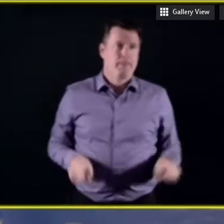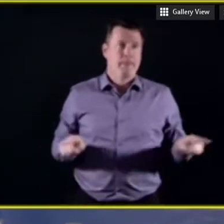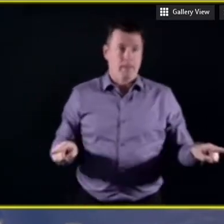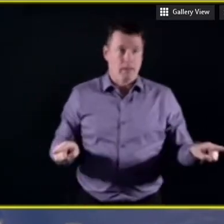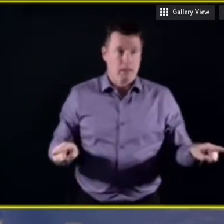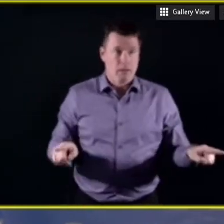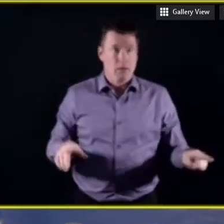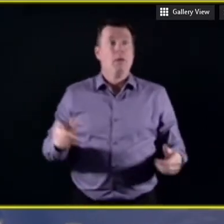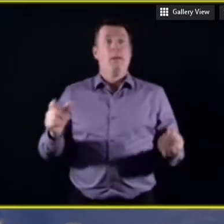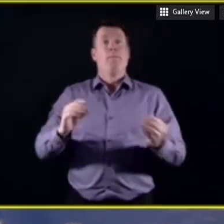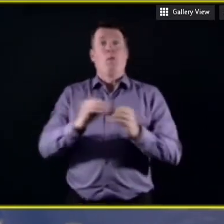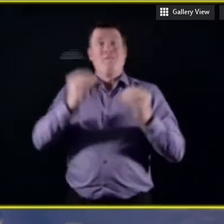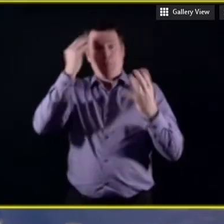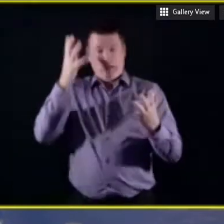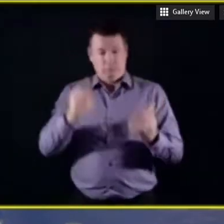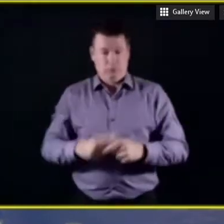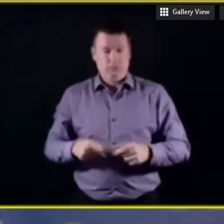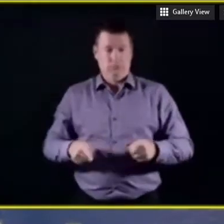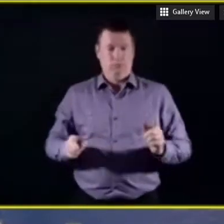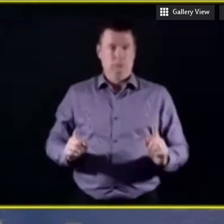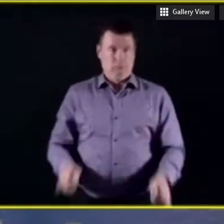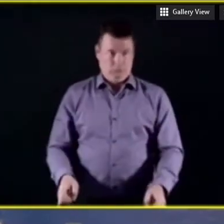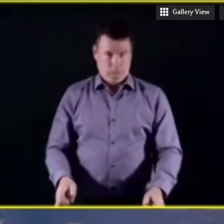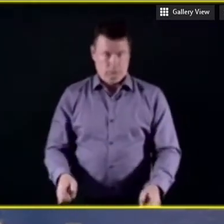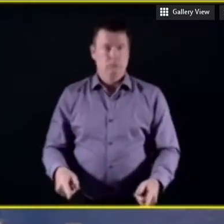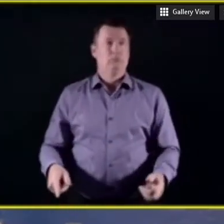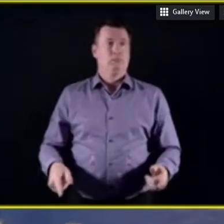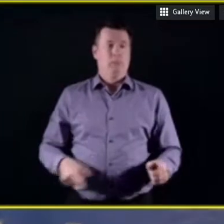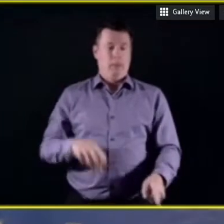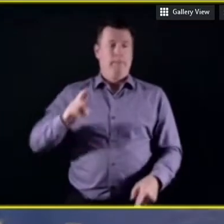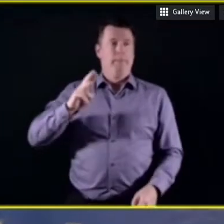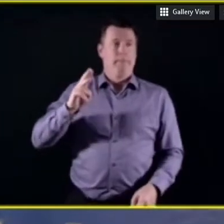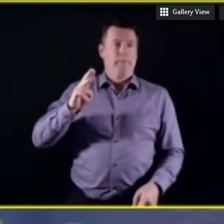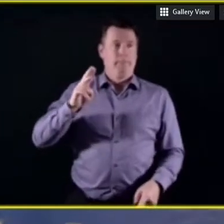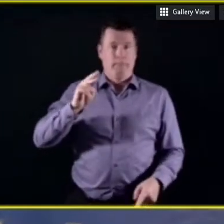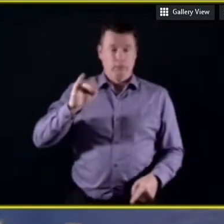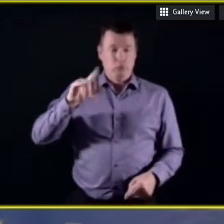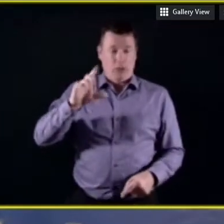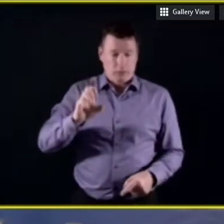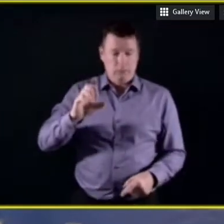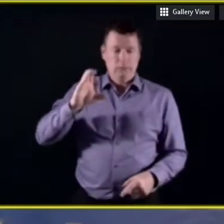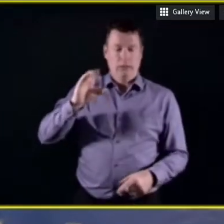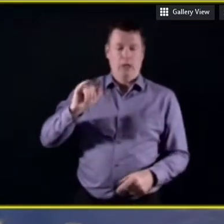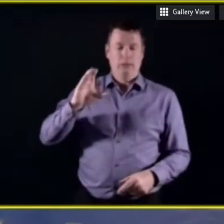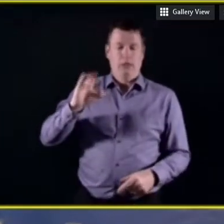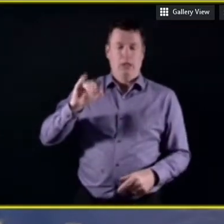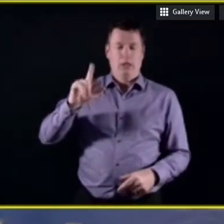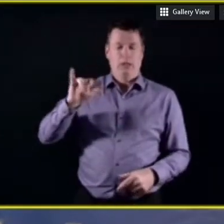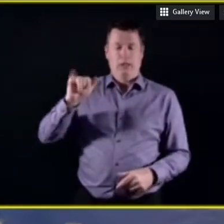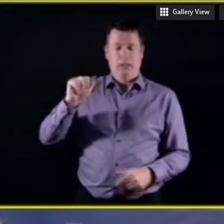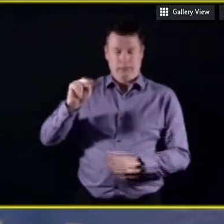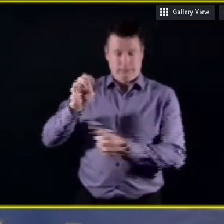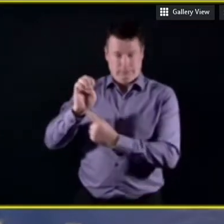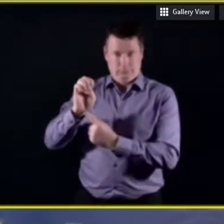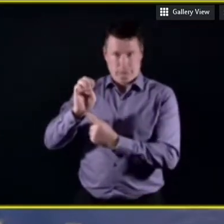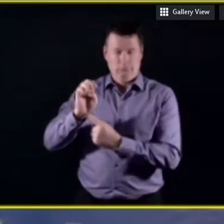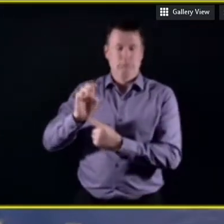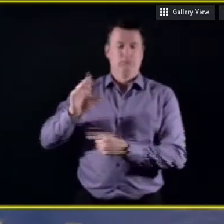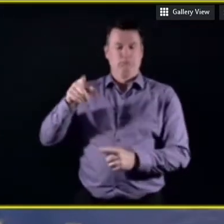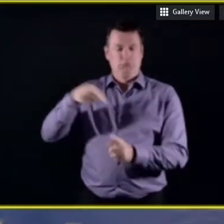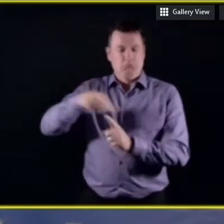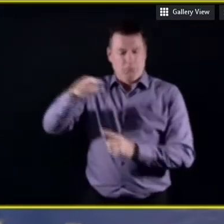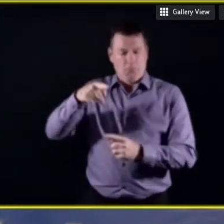physician at Calkins Creek Family Medicine in Henrietta, who sees patients at the respiratory clinic. Dr. Johnson, would you like to open